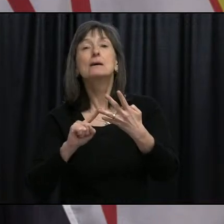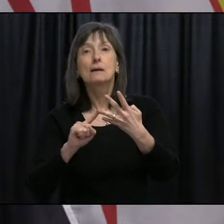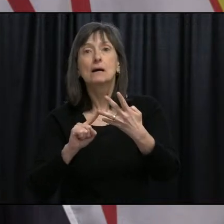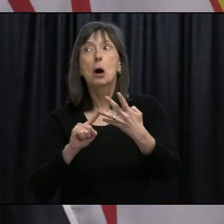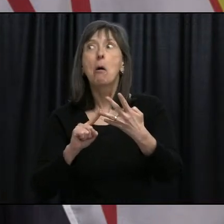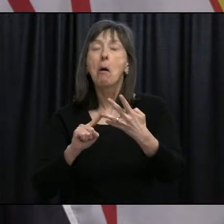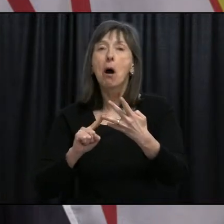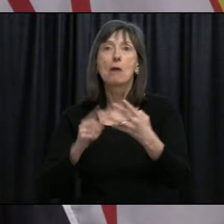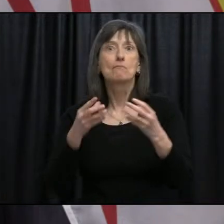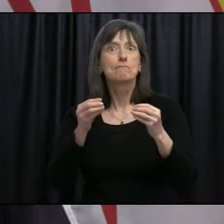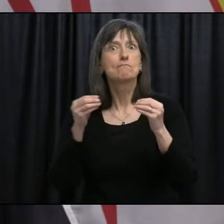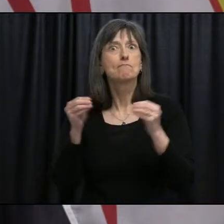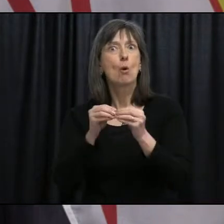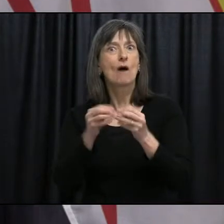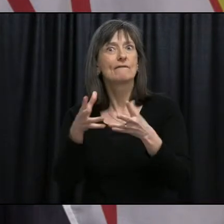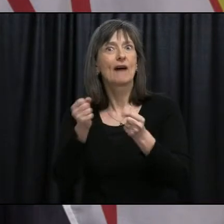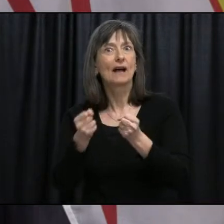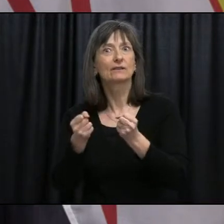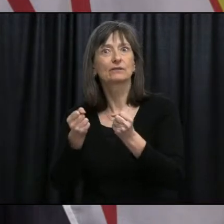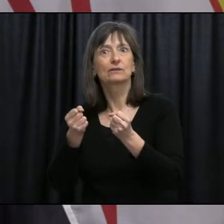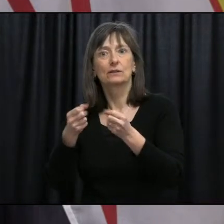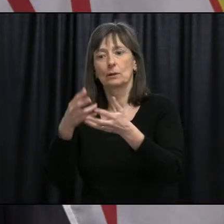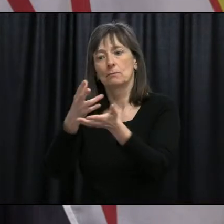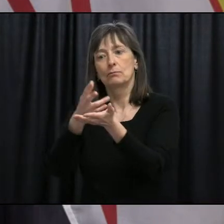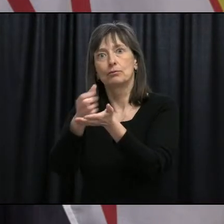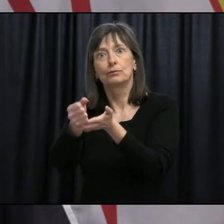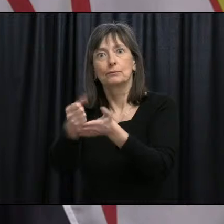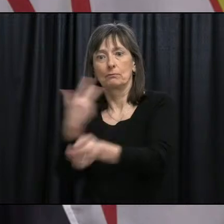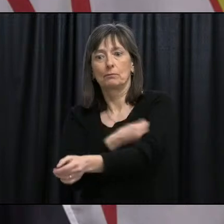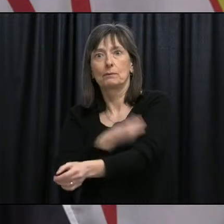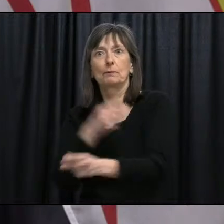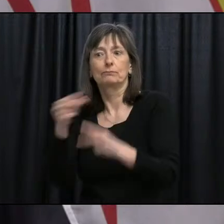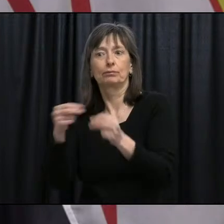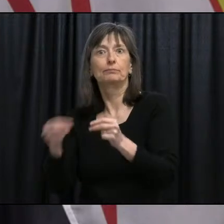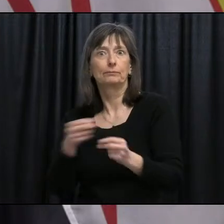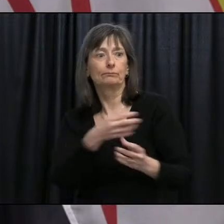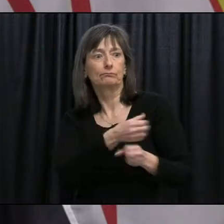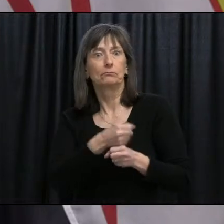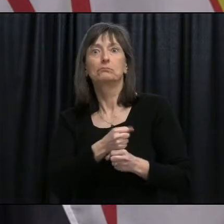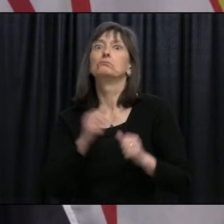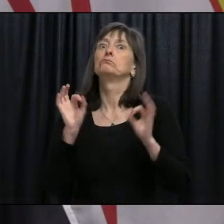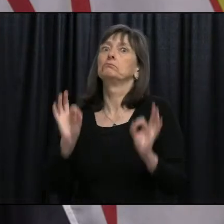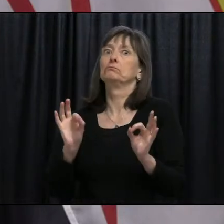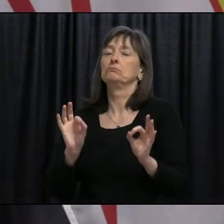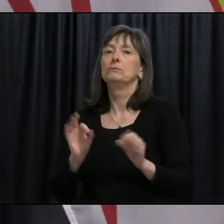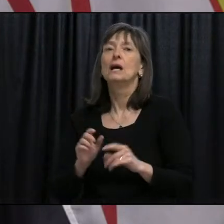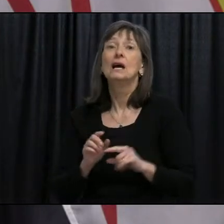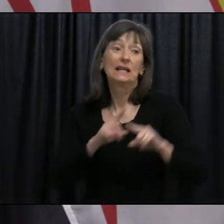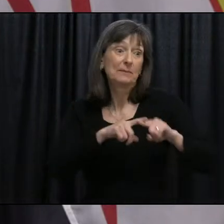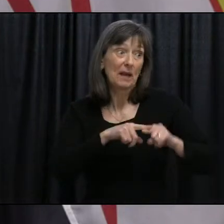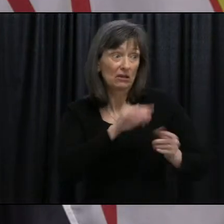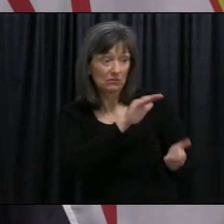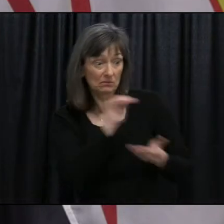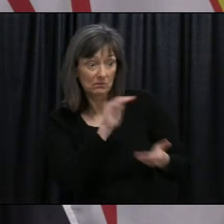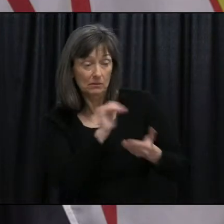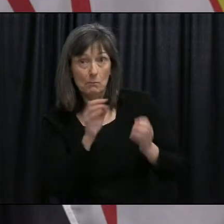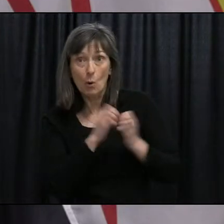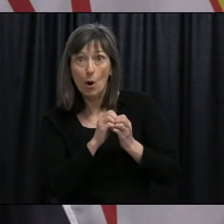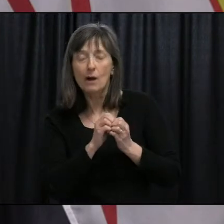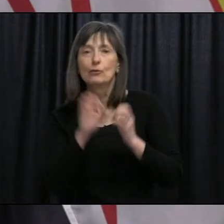than we would have been able to, which is really good. And we are looking at, depending on vaccine supply and what we get, who